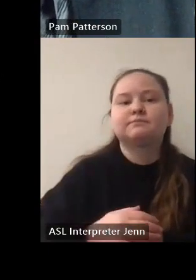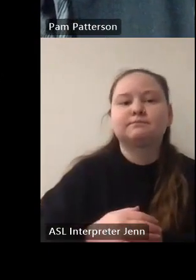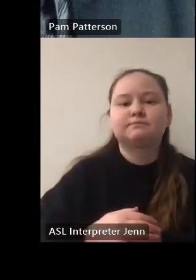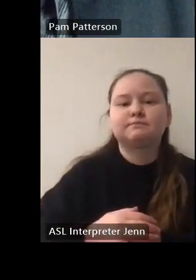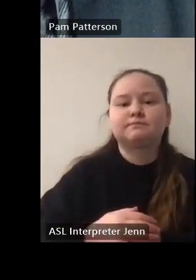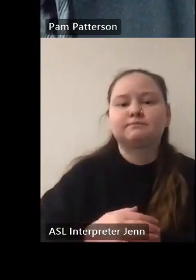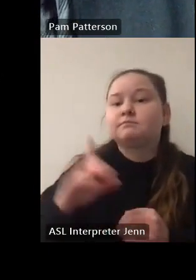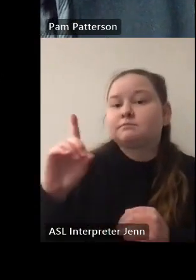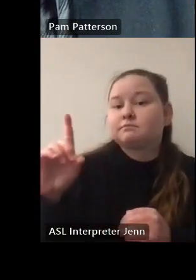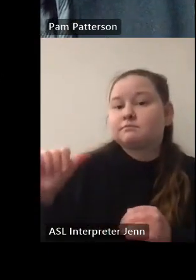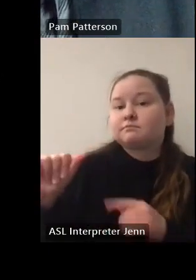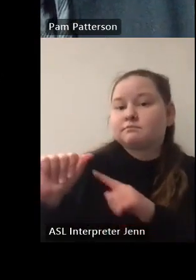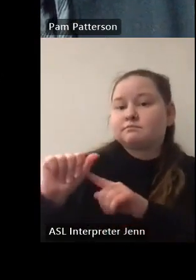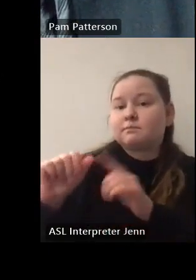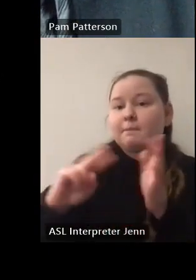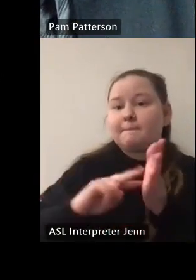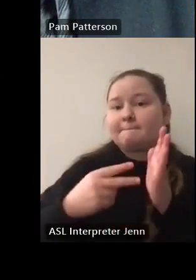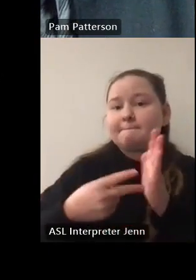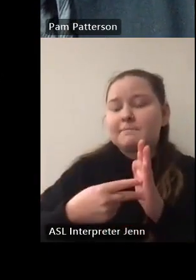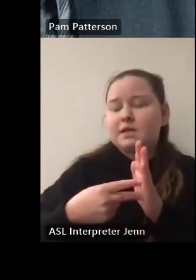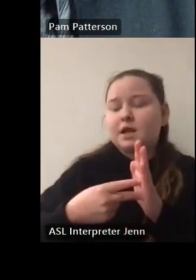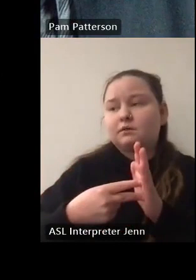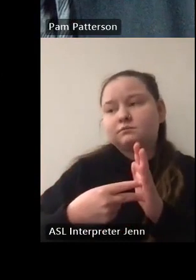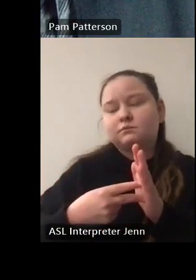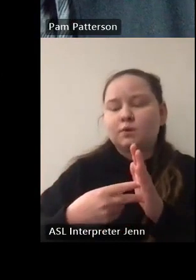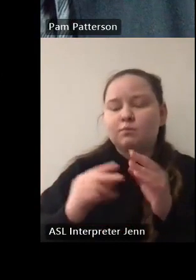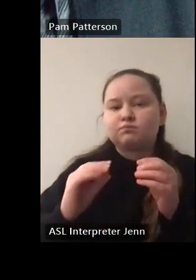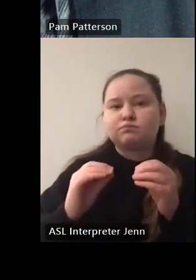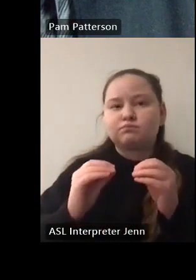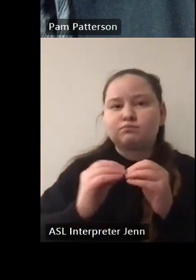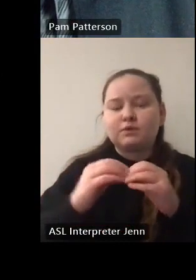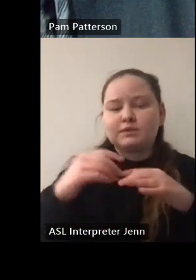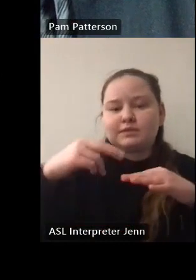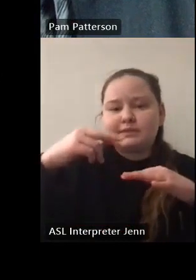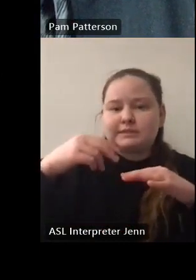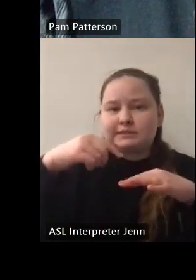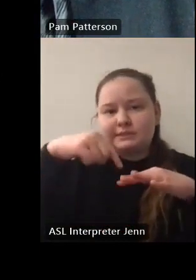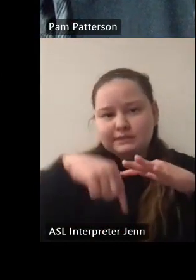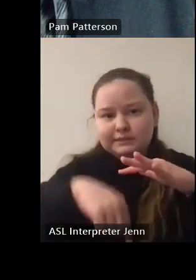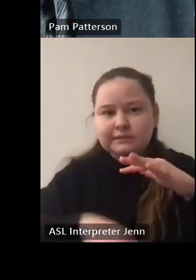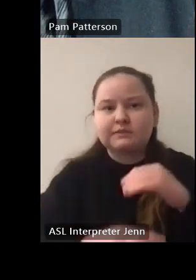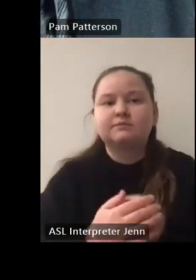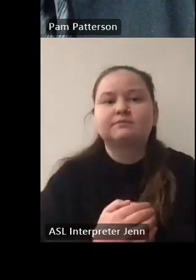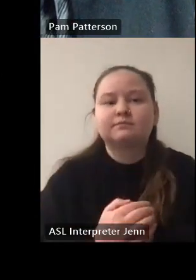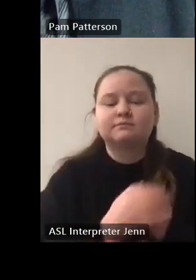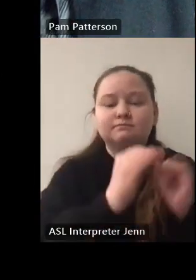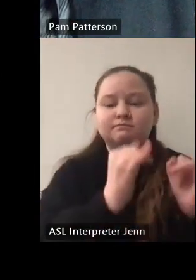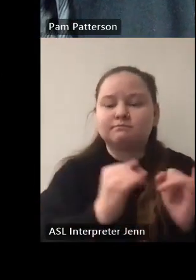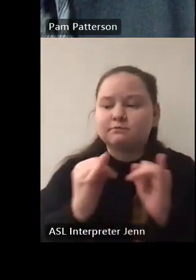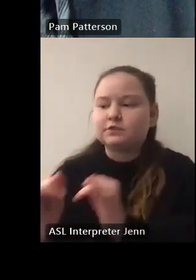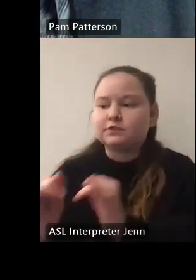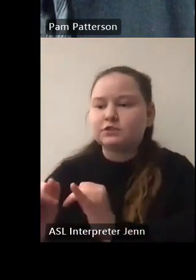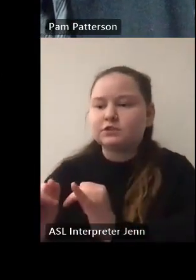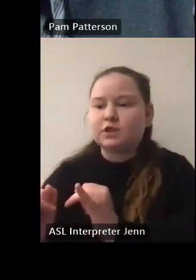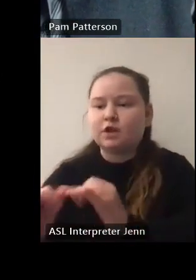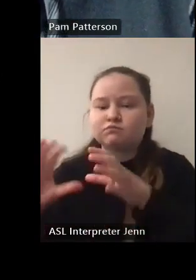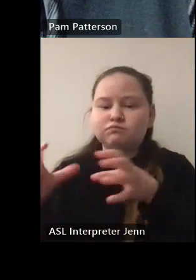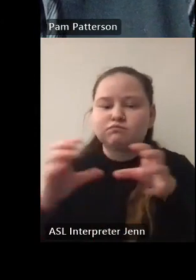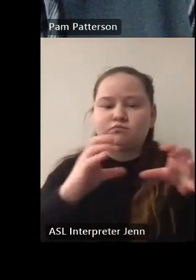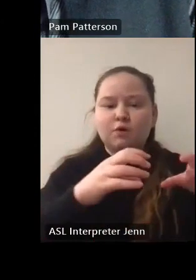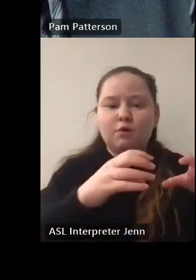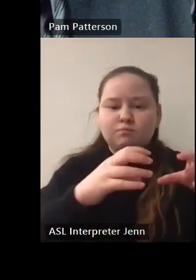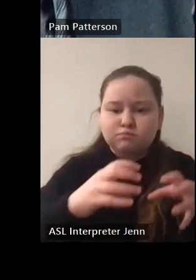meaning. As disability arts practitioners move our work forward individually and collectively, we're contributing